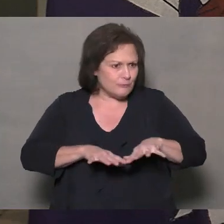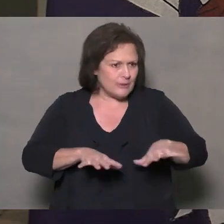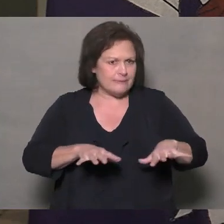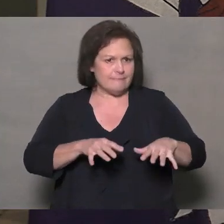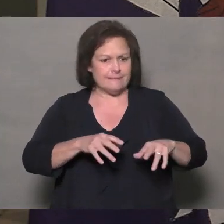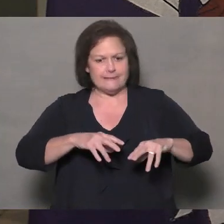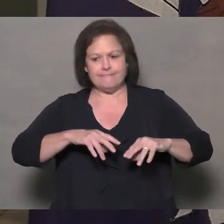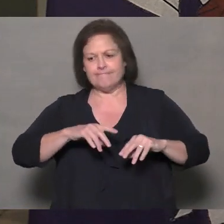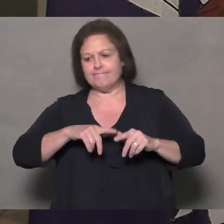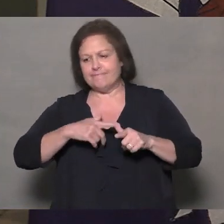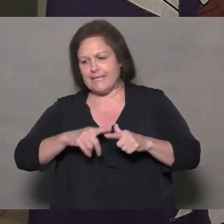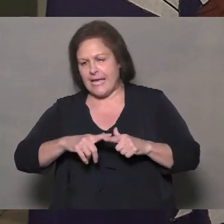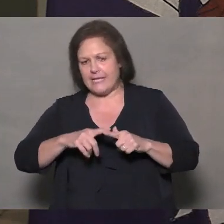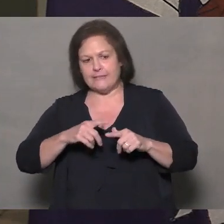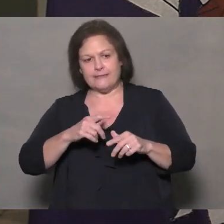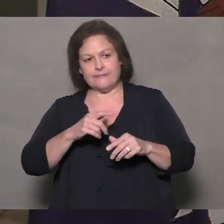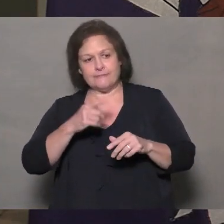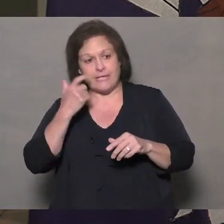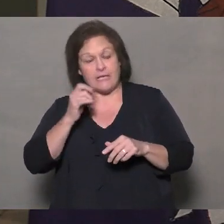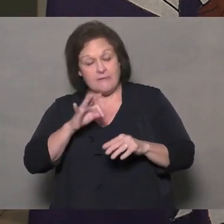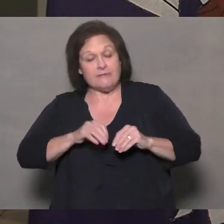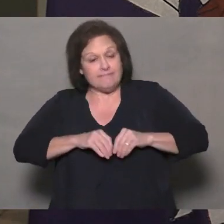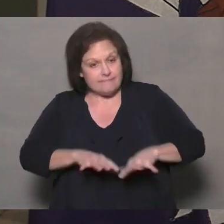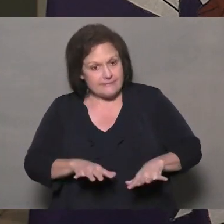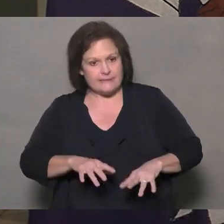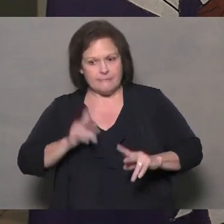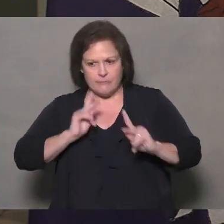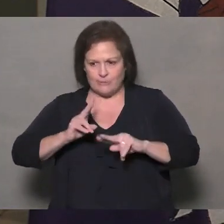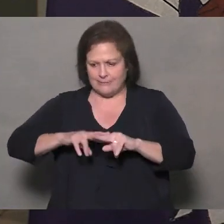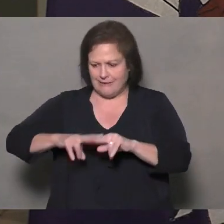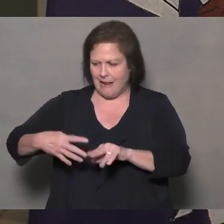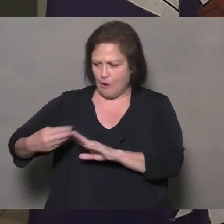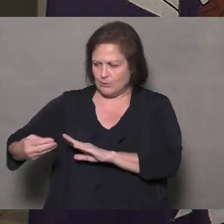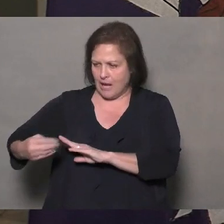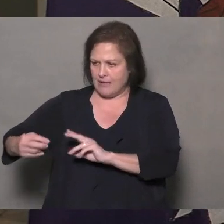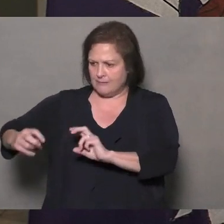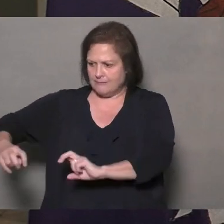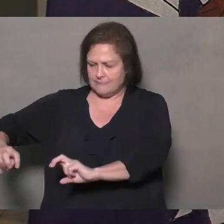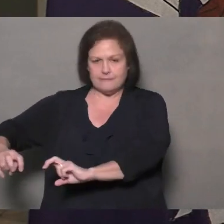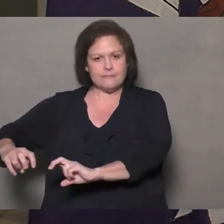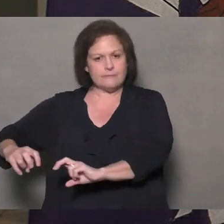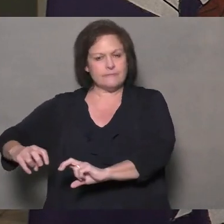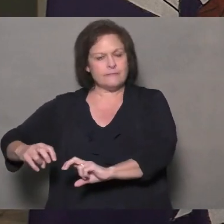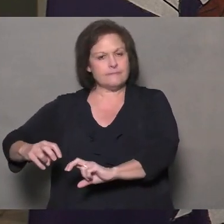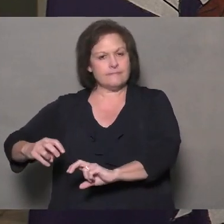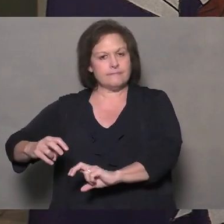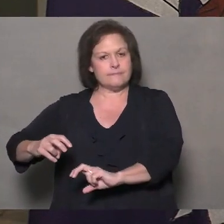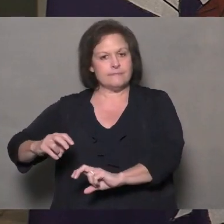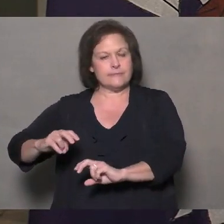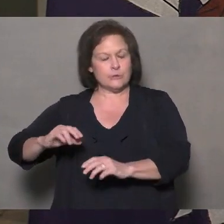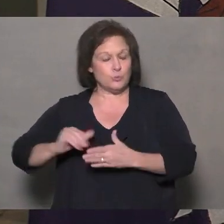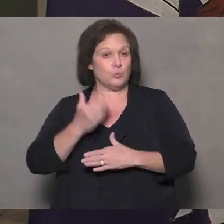sidewalks, and turning to new technologies to keep moving forward.